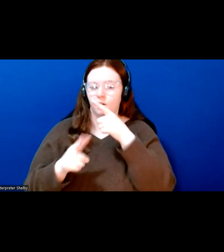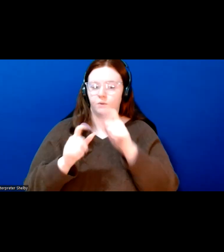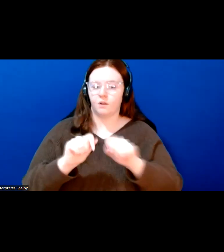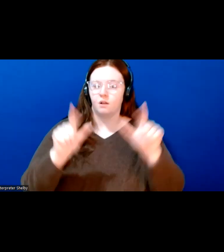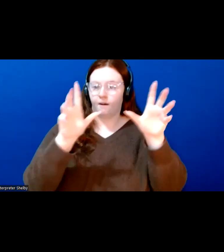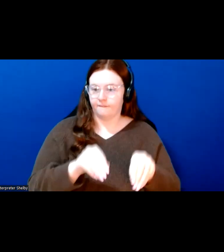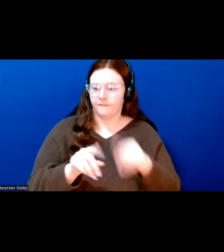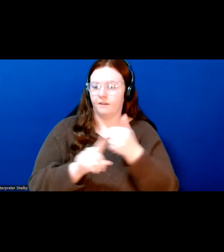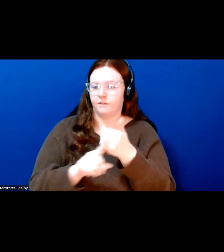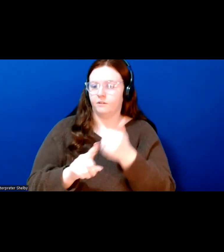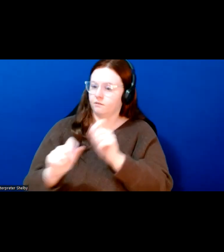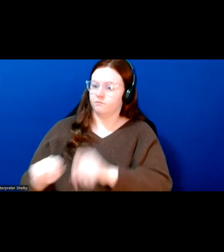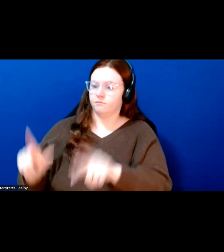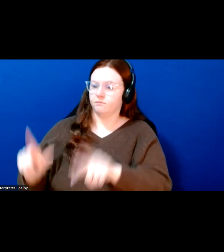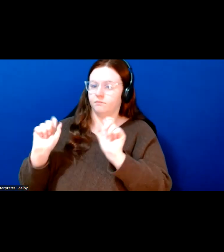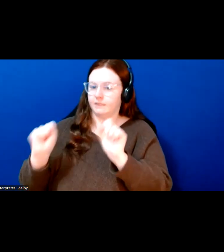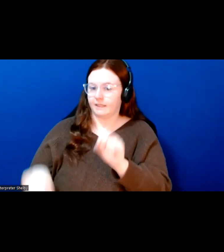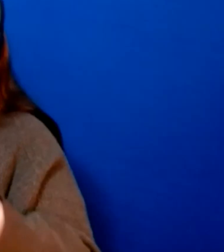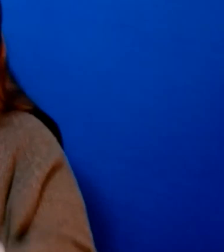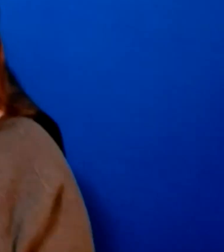go ahead and start sharing your slides.